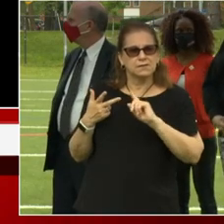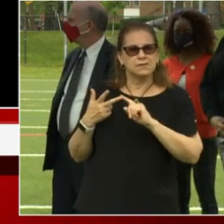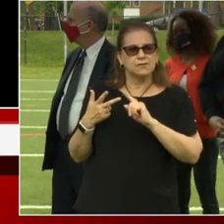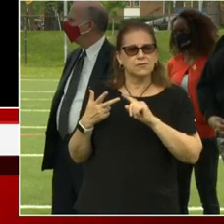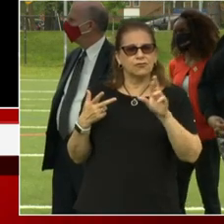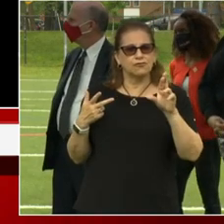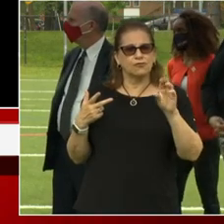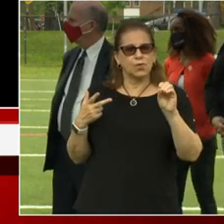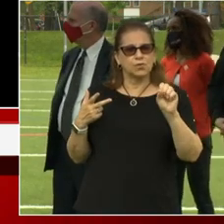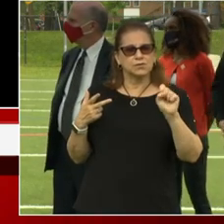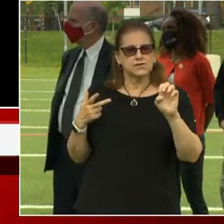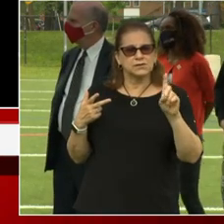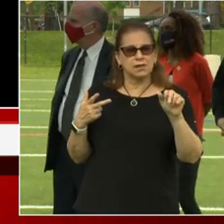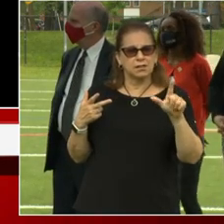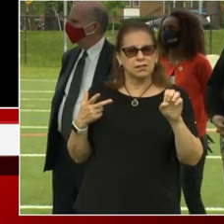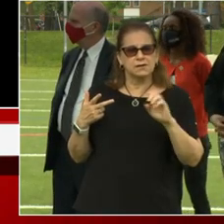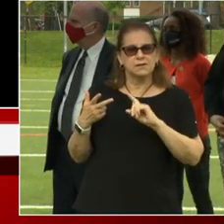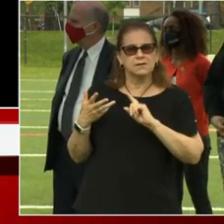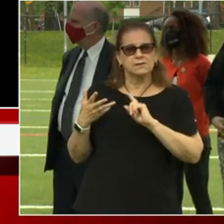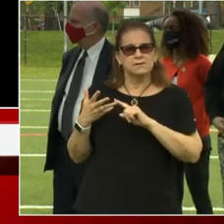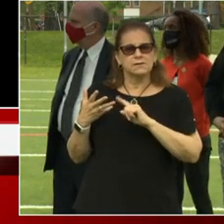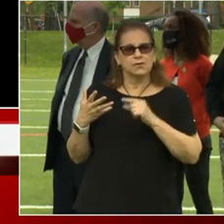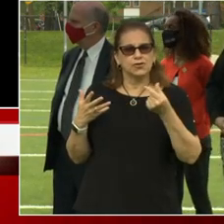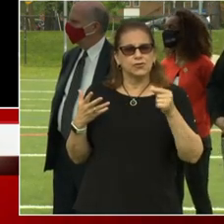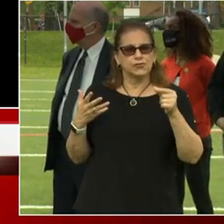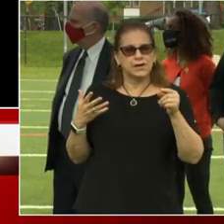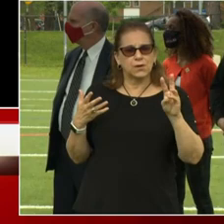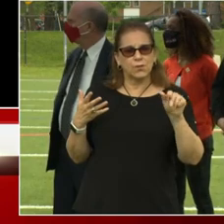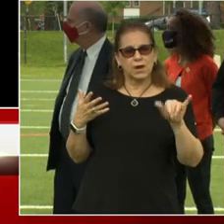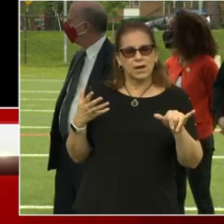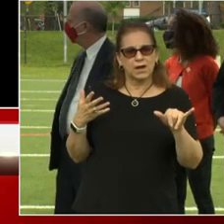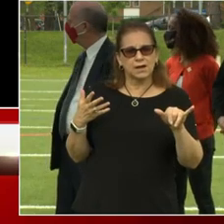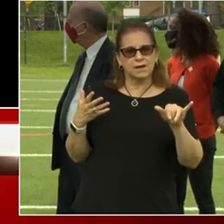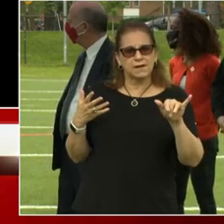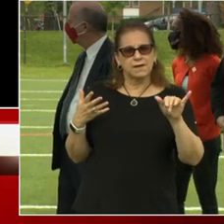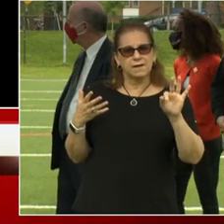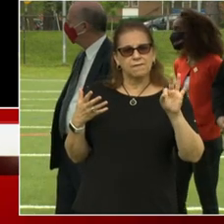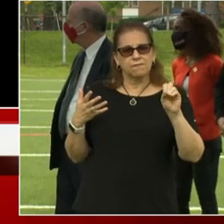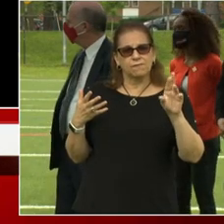Greenway Fort DuPont in the 6th District will be led by Captain Jonathan Branch.